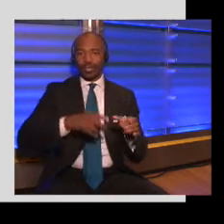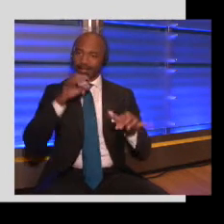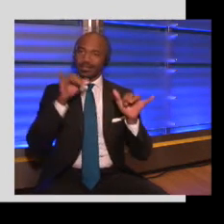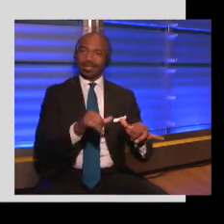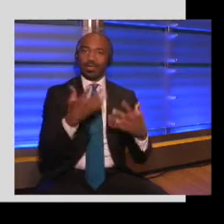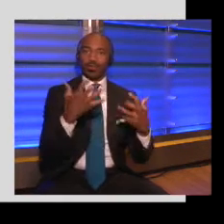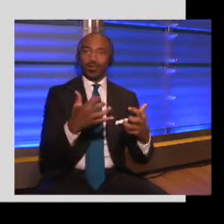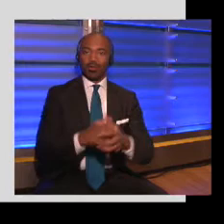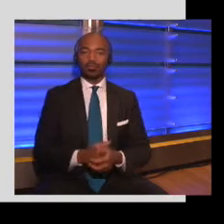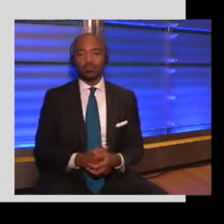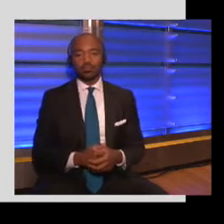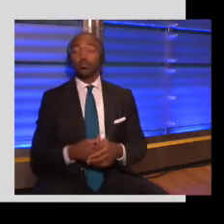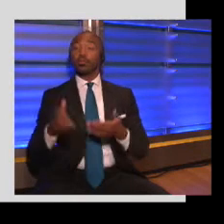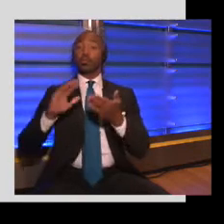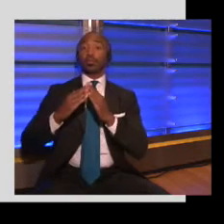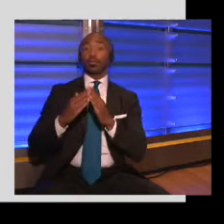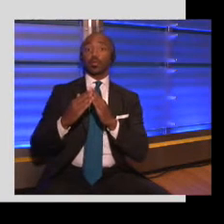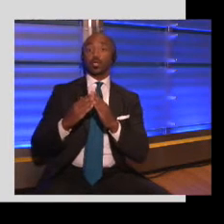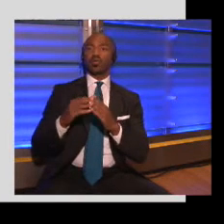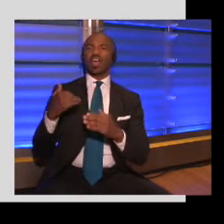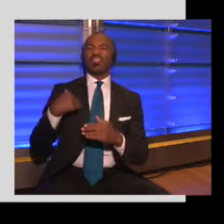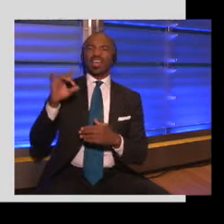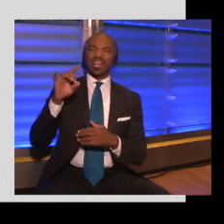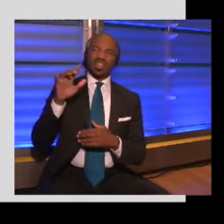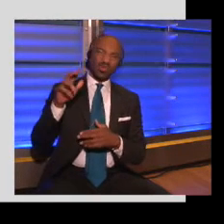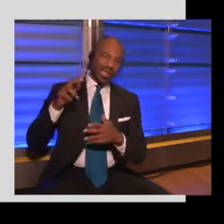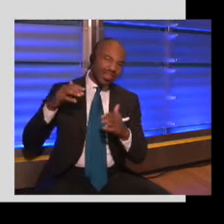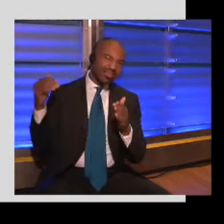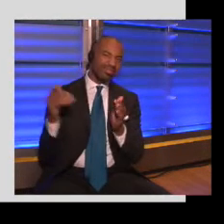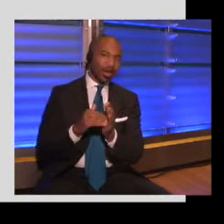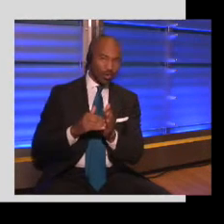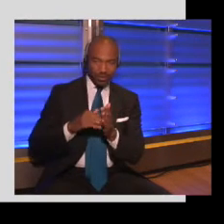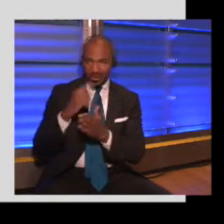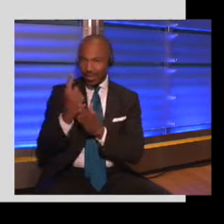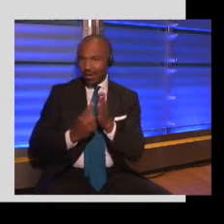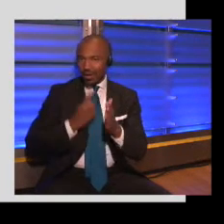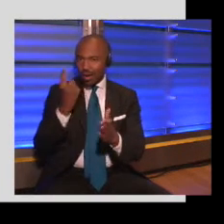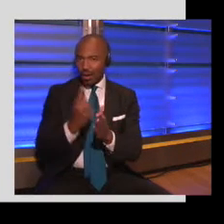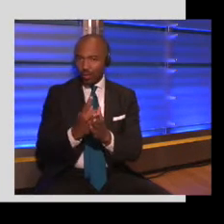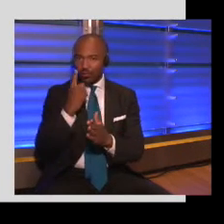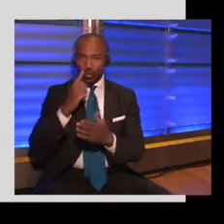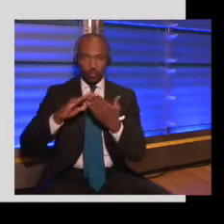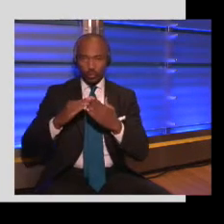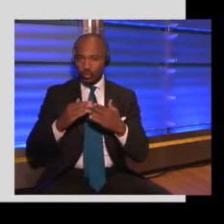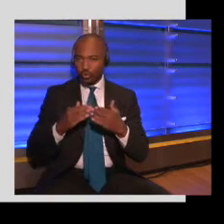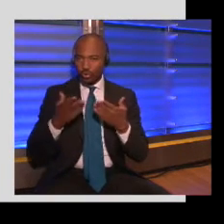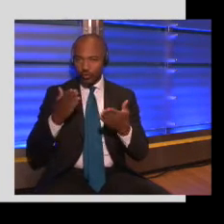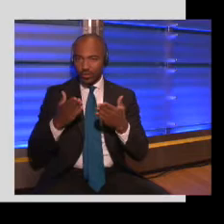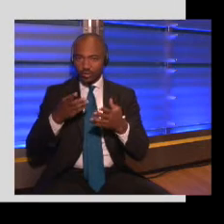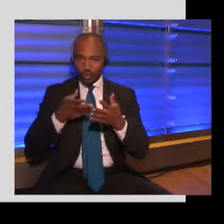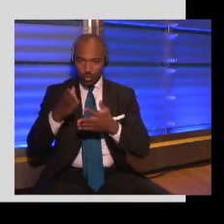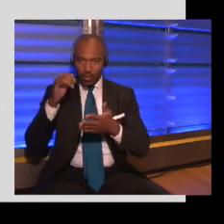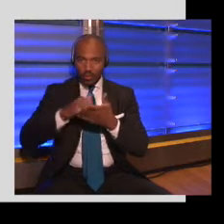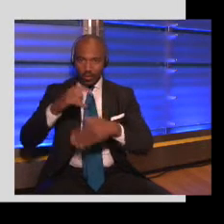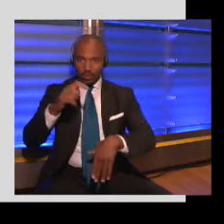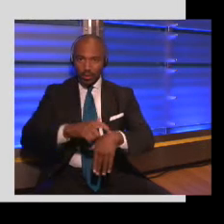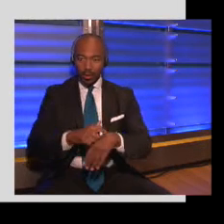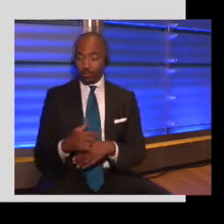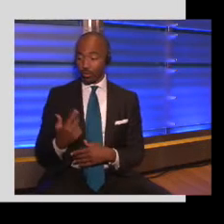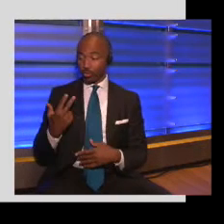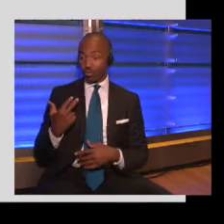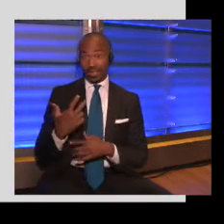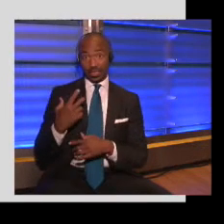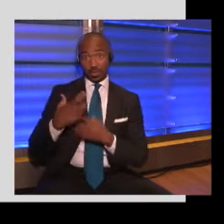Community, over 83,000 hours of community service on company time during this time period. And for the past 13 years,